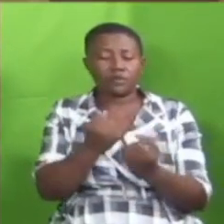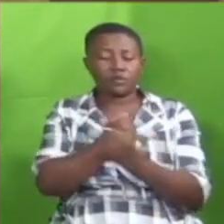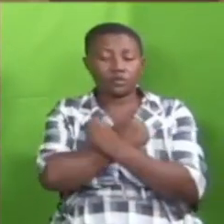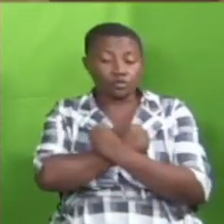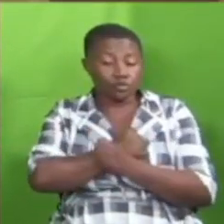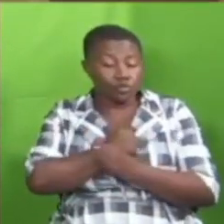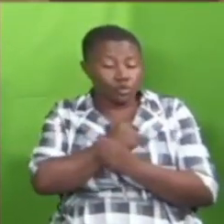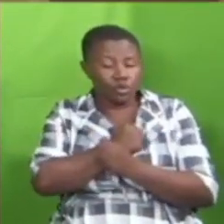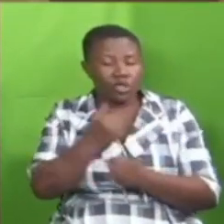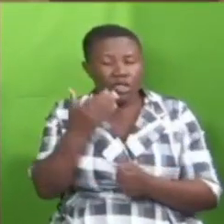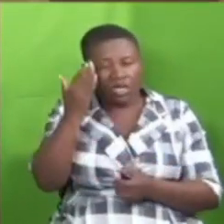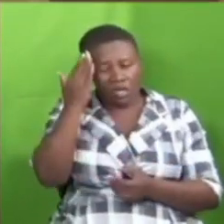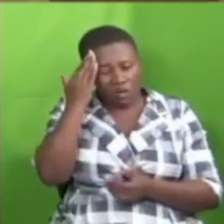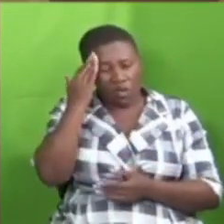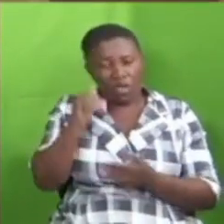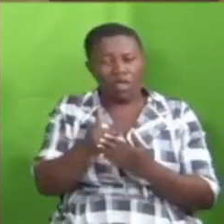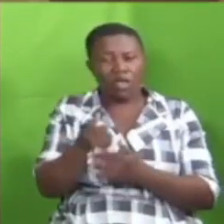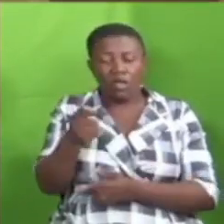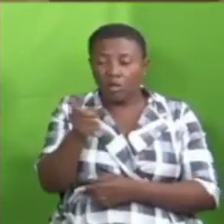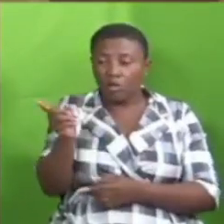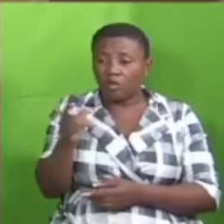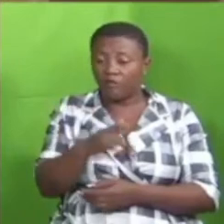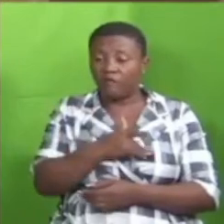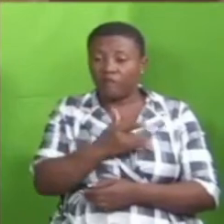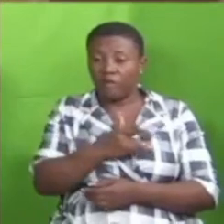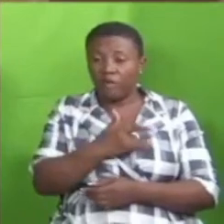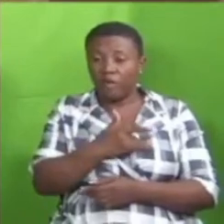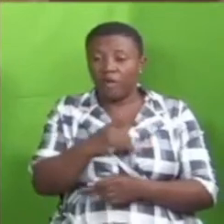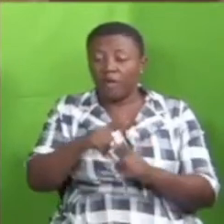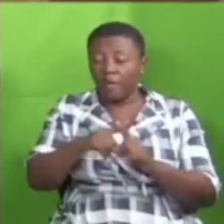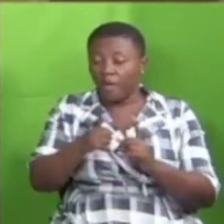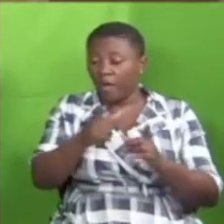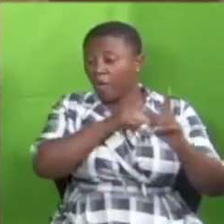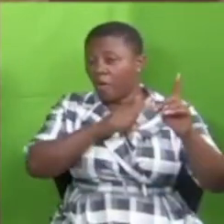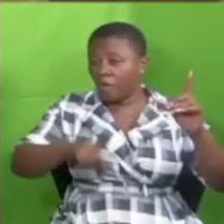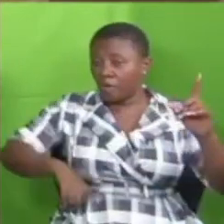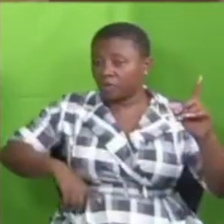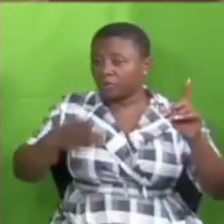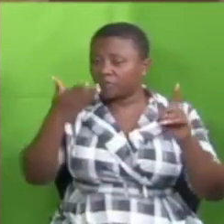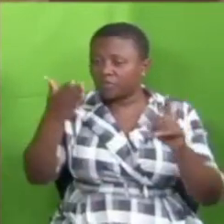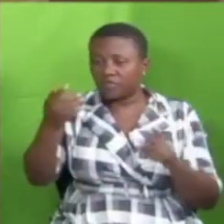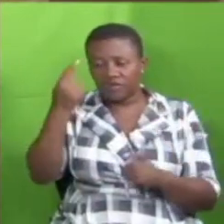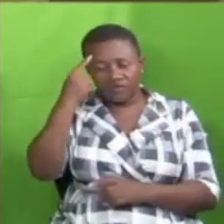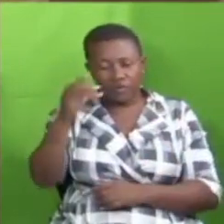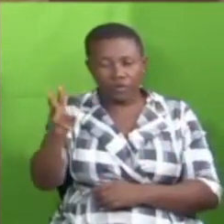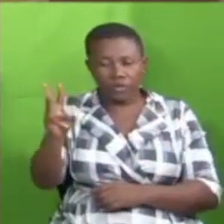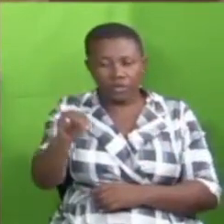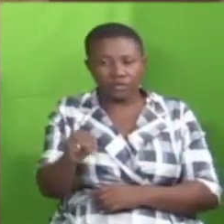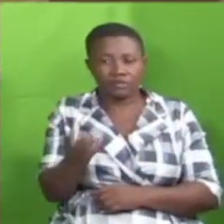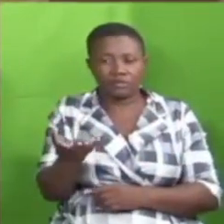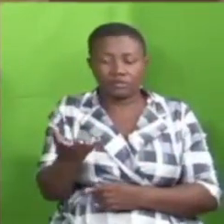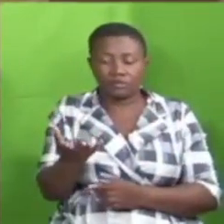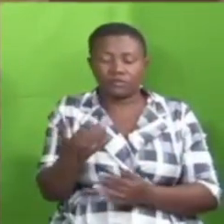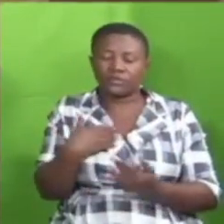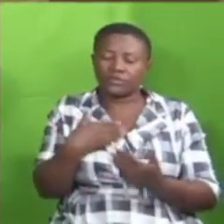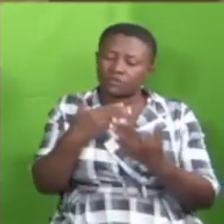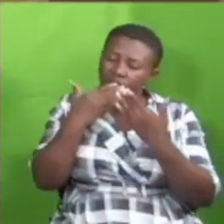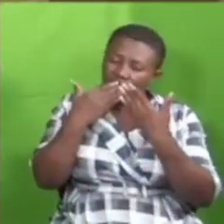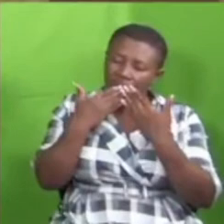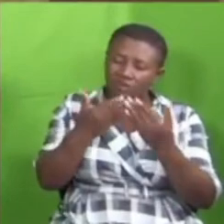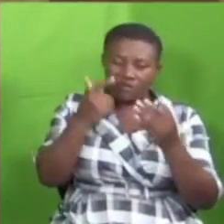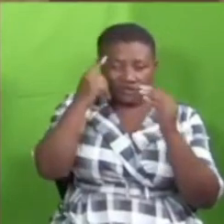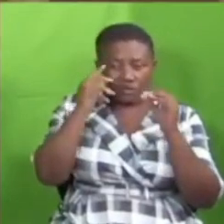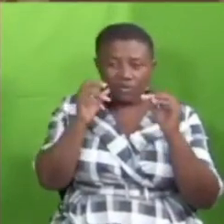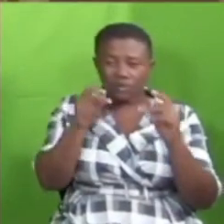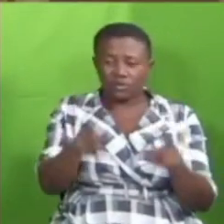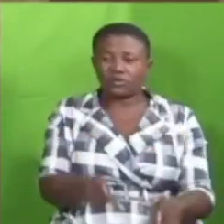I know what they are going through, but the good Lord is there for them. On this note, Mr. Speaker, I thank you for the